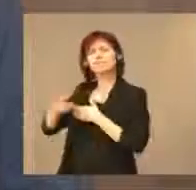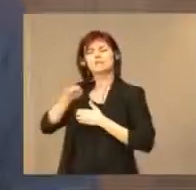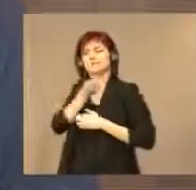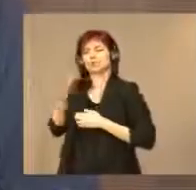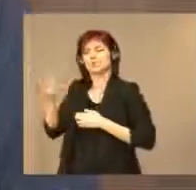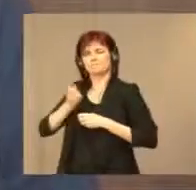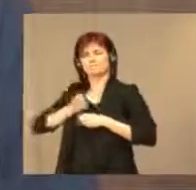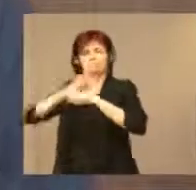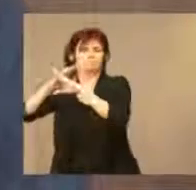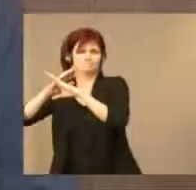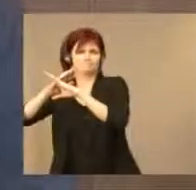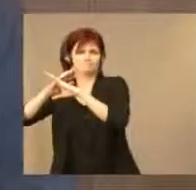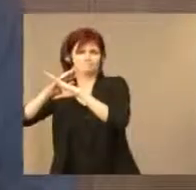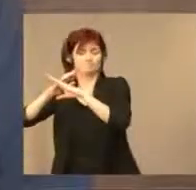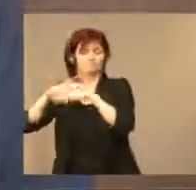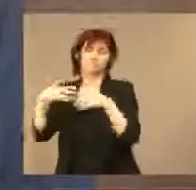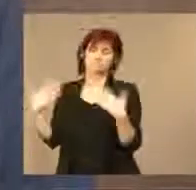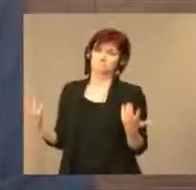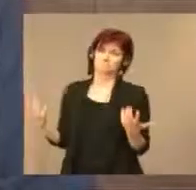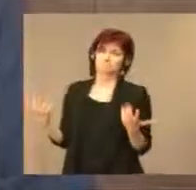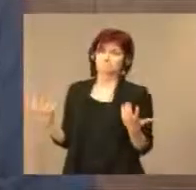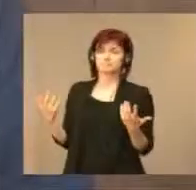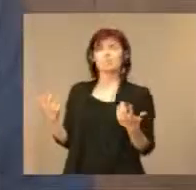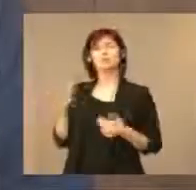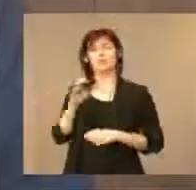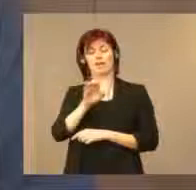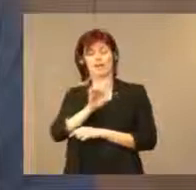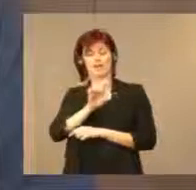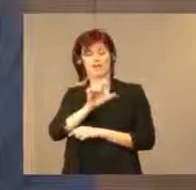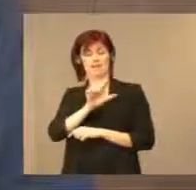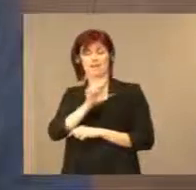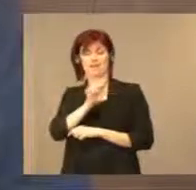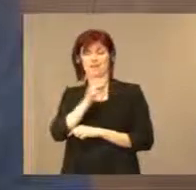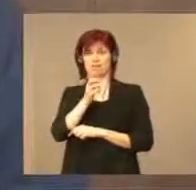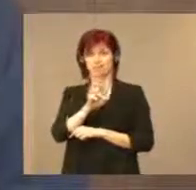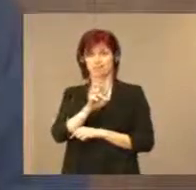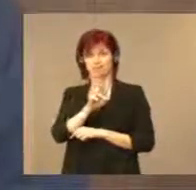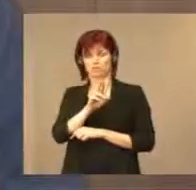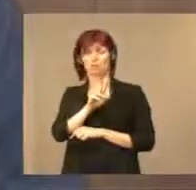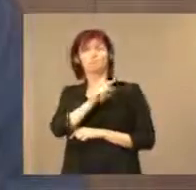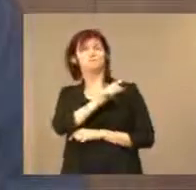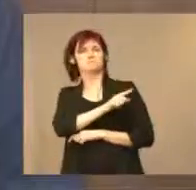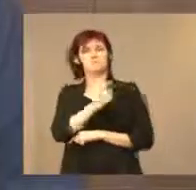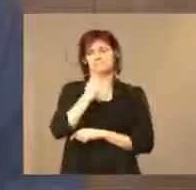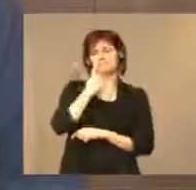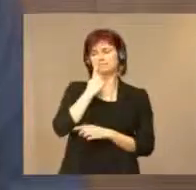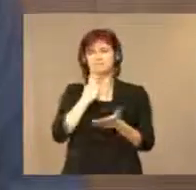And so I'm glad Elmer had talked about the question of age